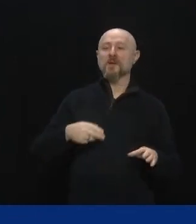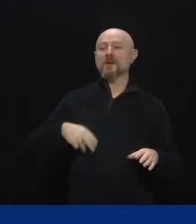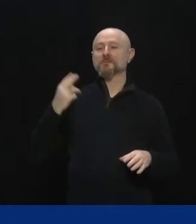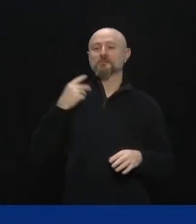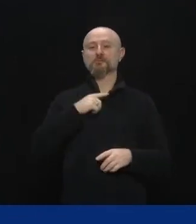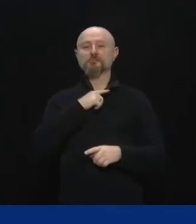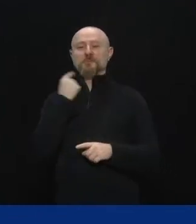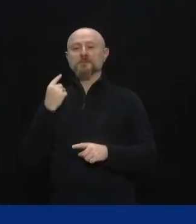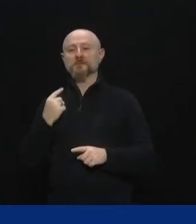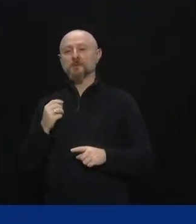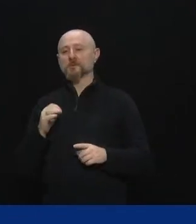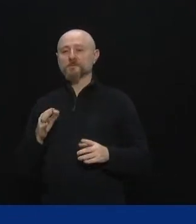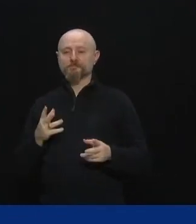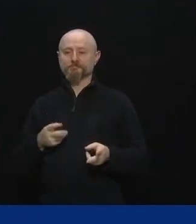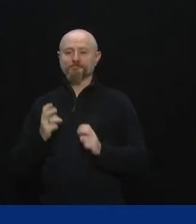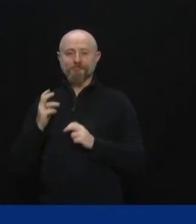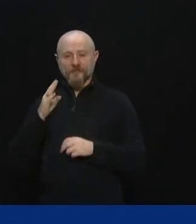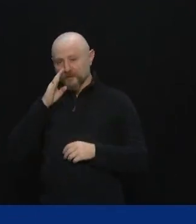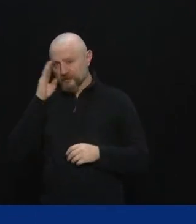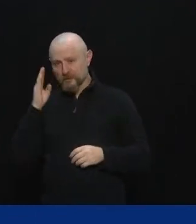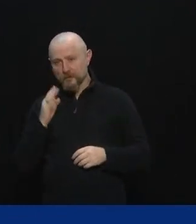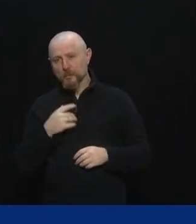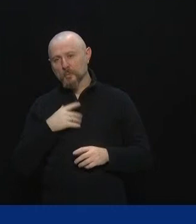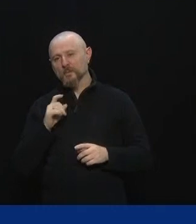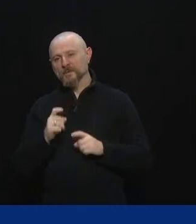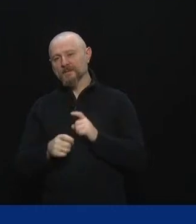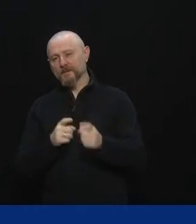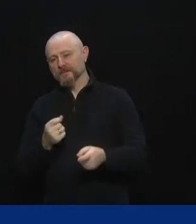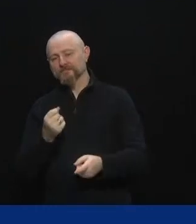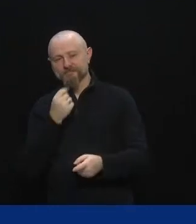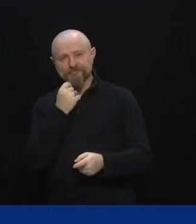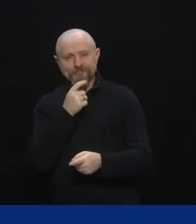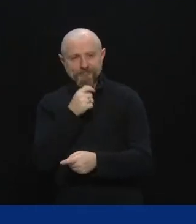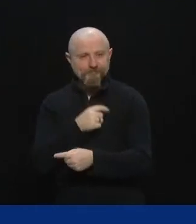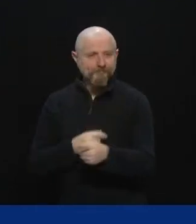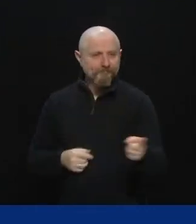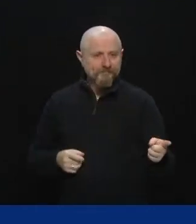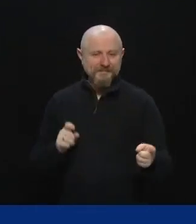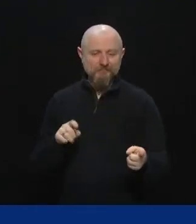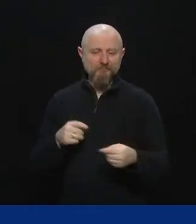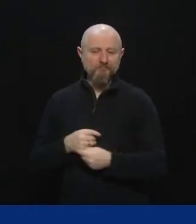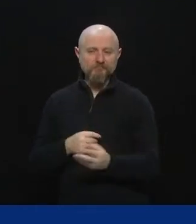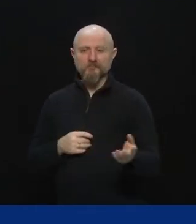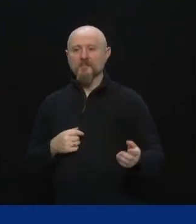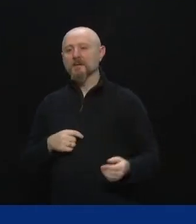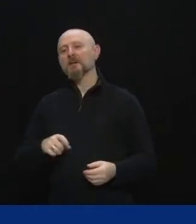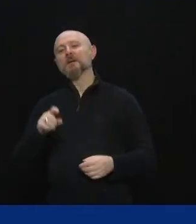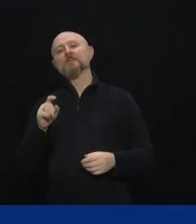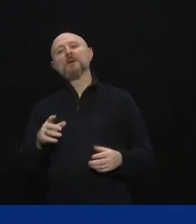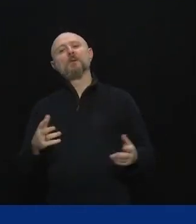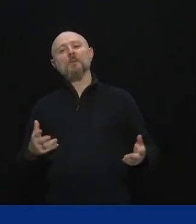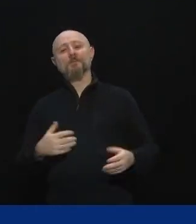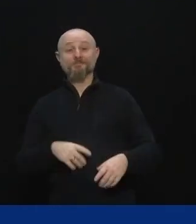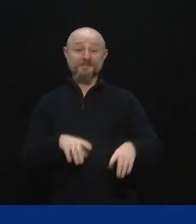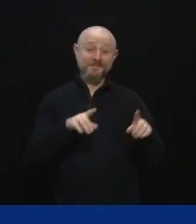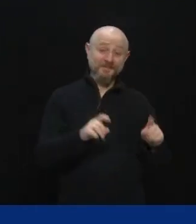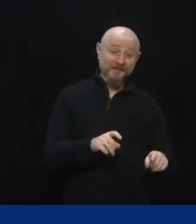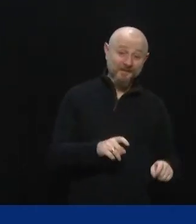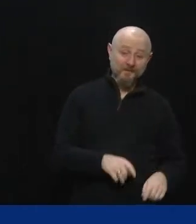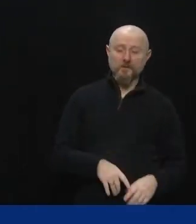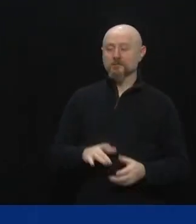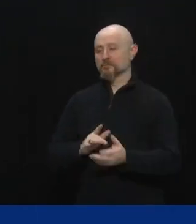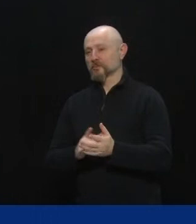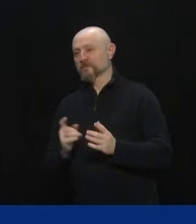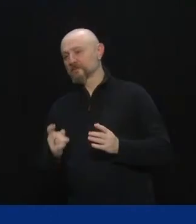want to diagnose them early. That's through testing. We do that. And then we have to be able to get them the drug. And that's the problem right now. There just